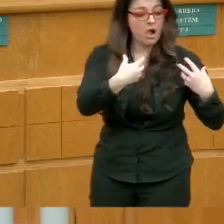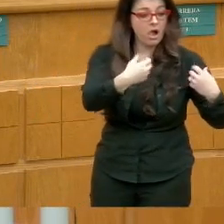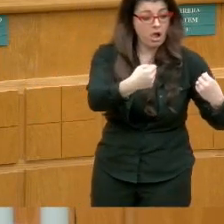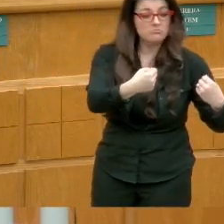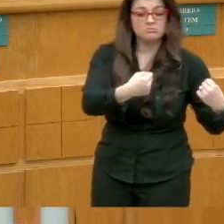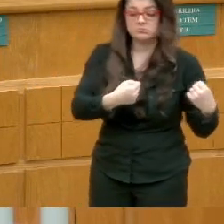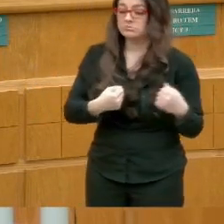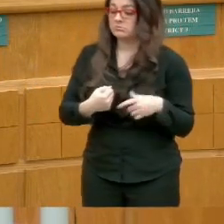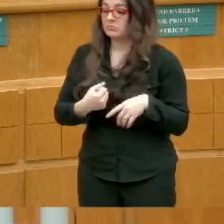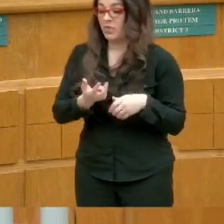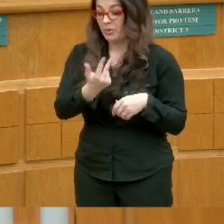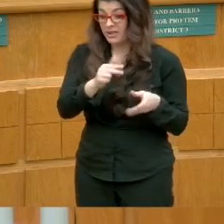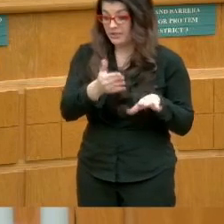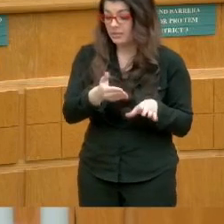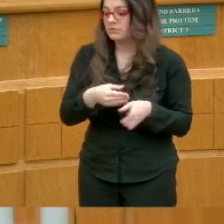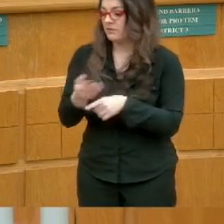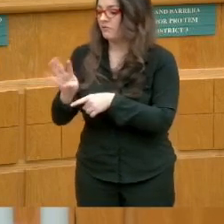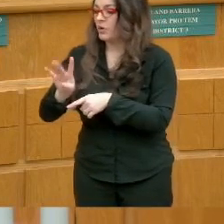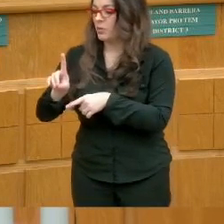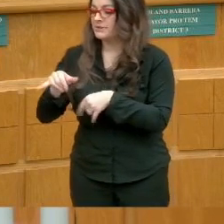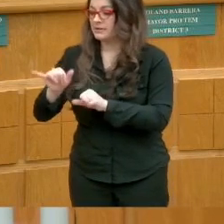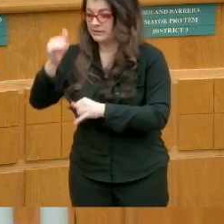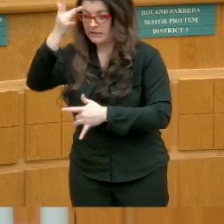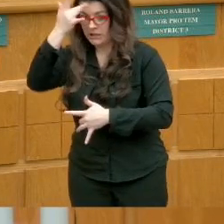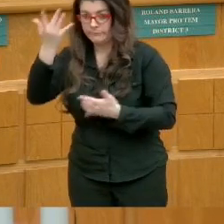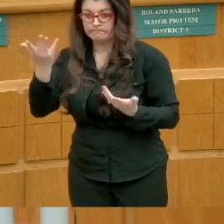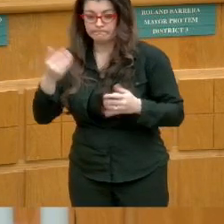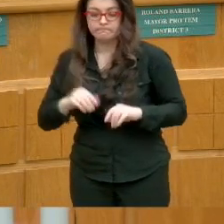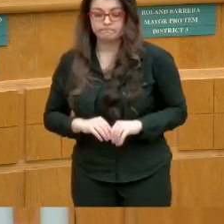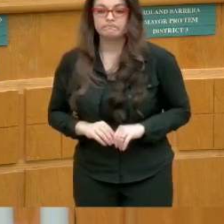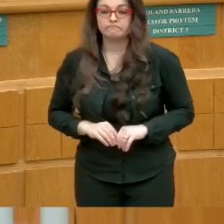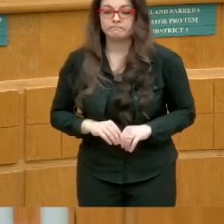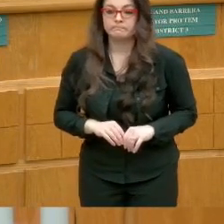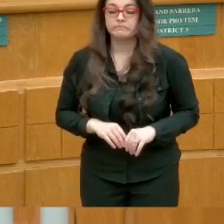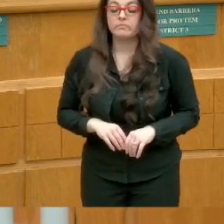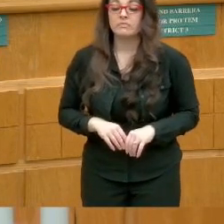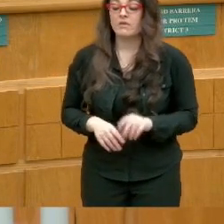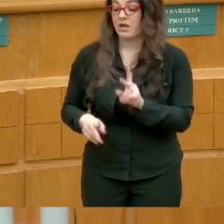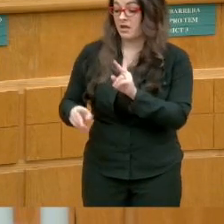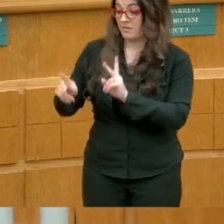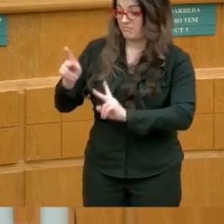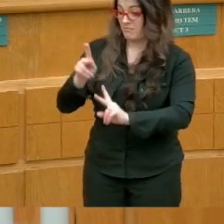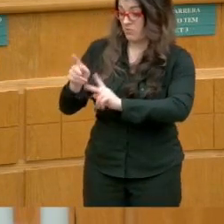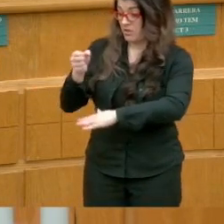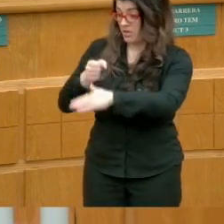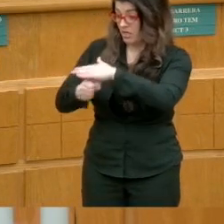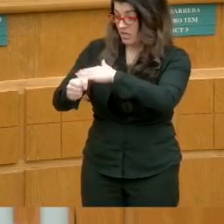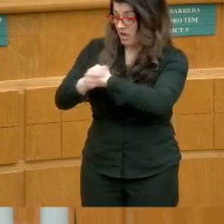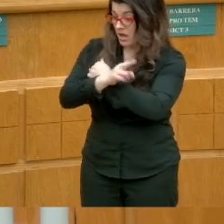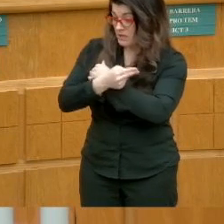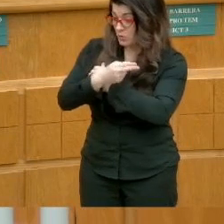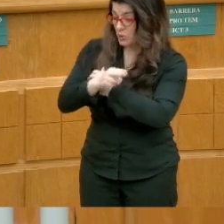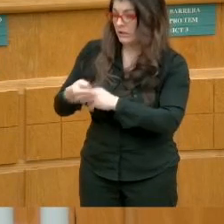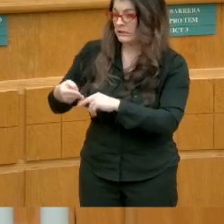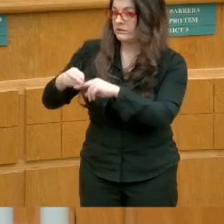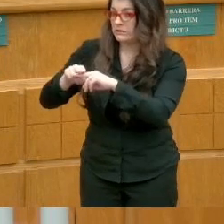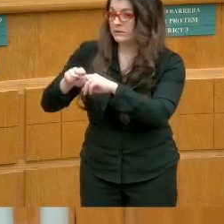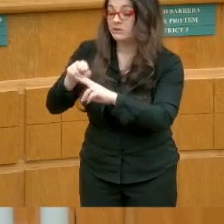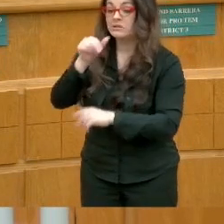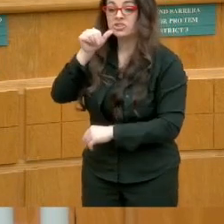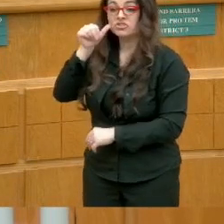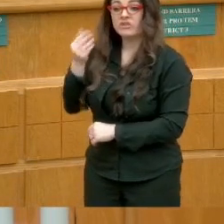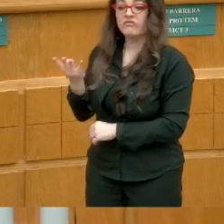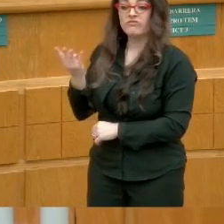then those 3 deaths. In terms of persons that are in the hospital, that number increased from yesterday. We had 4 in the hospital